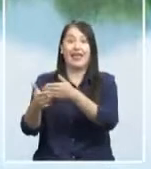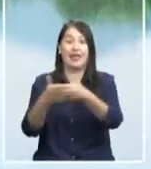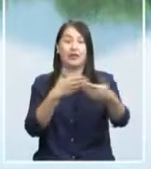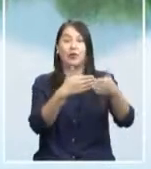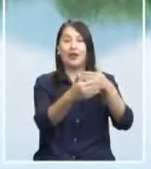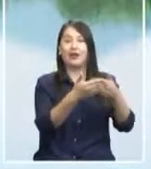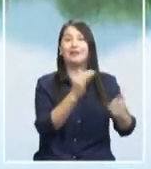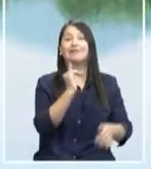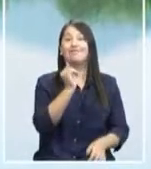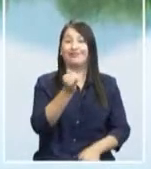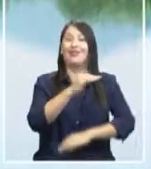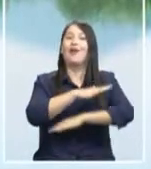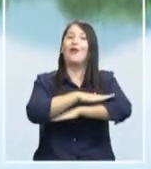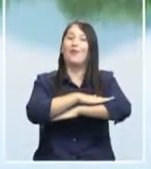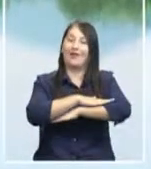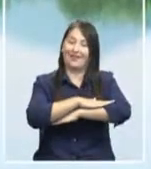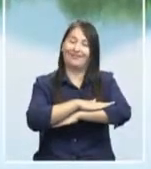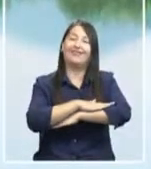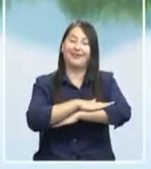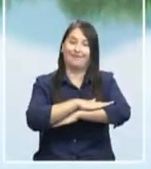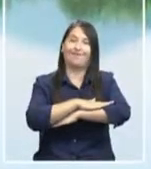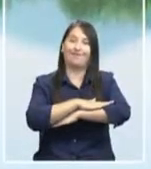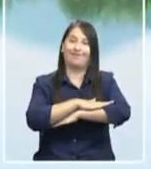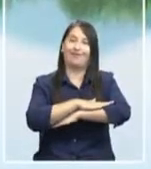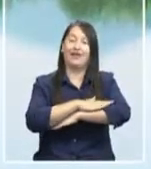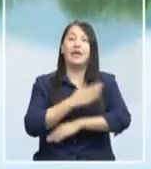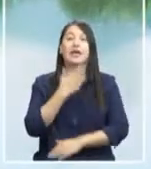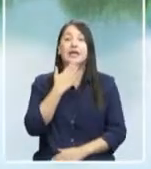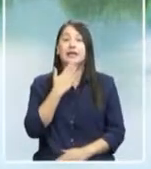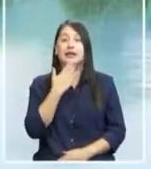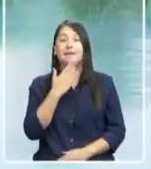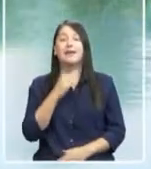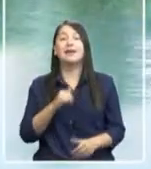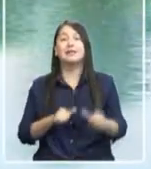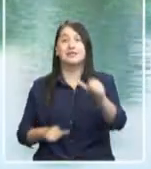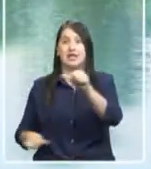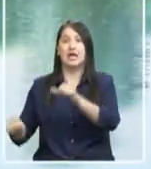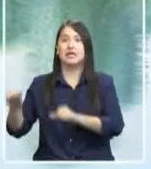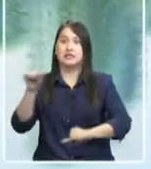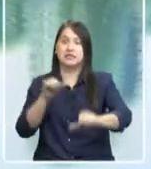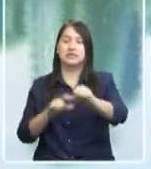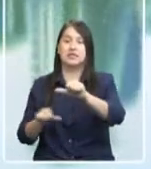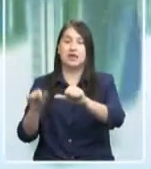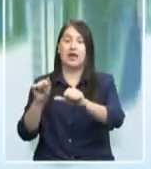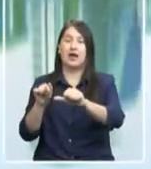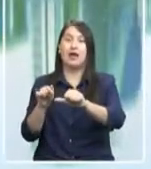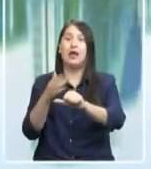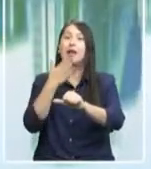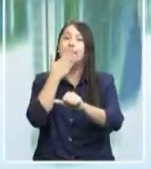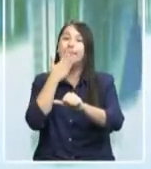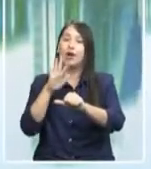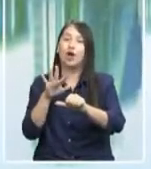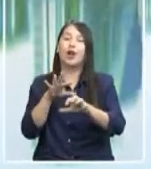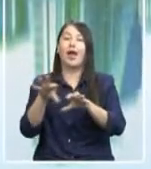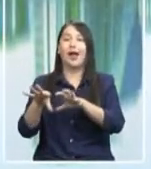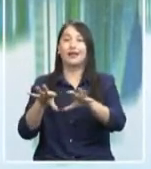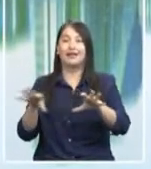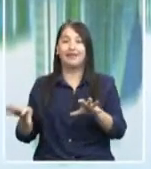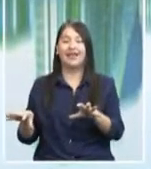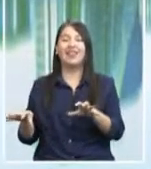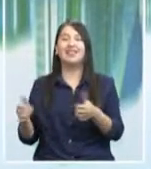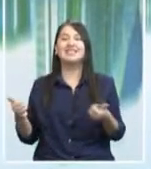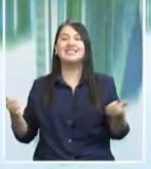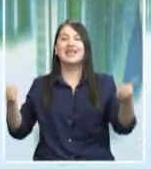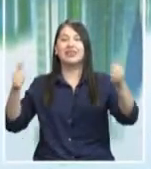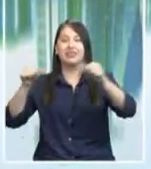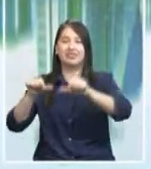And so is science in the best kind of activity. Scientific activity is also modest. It's